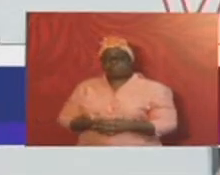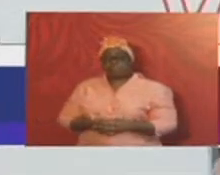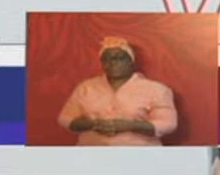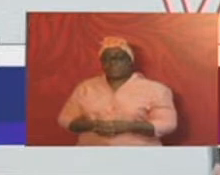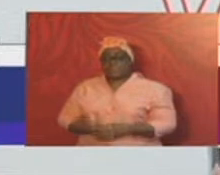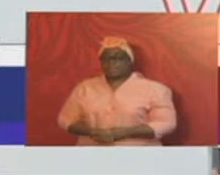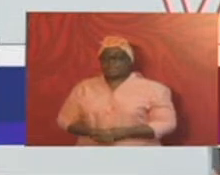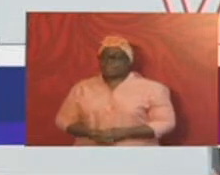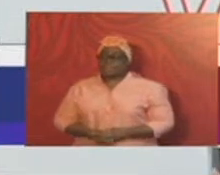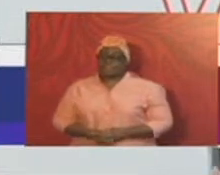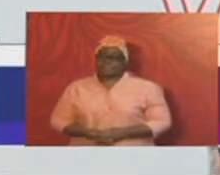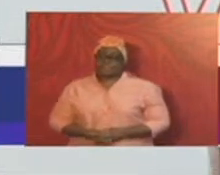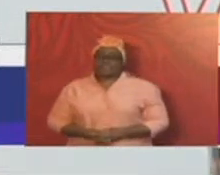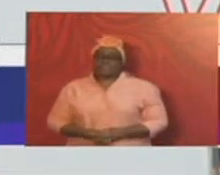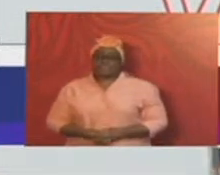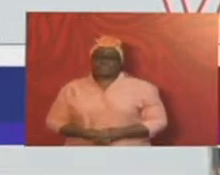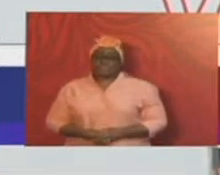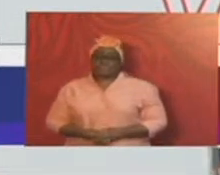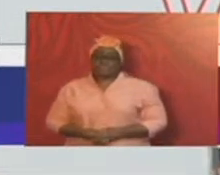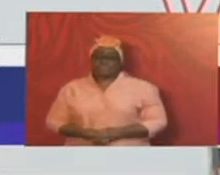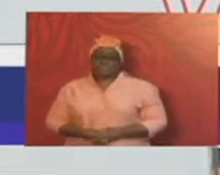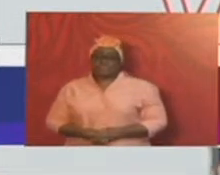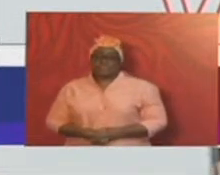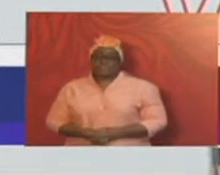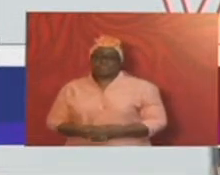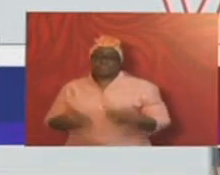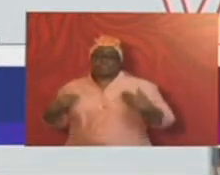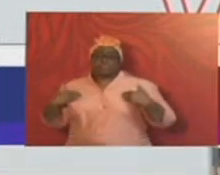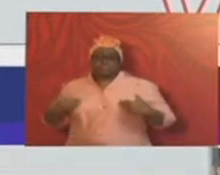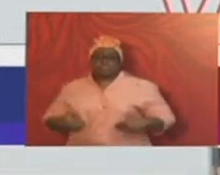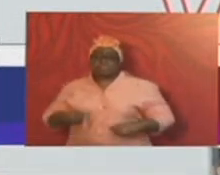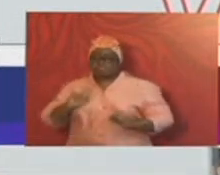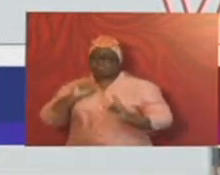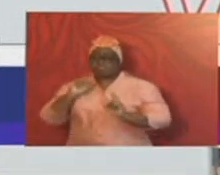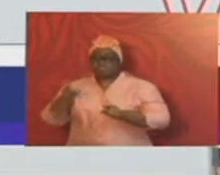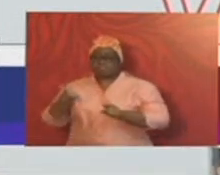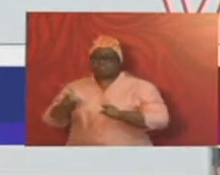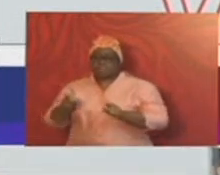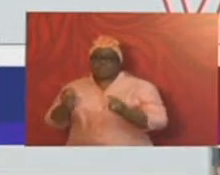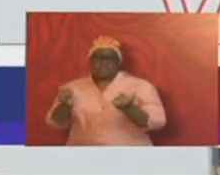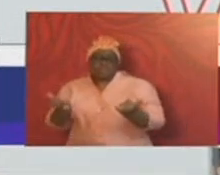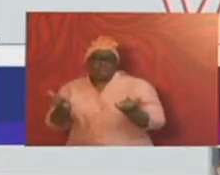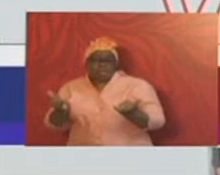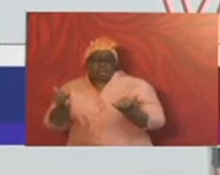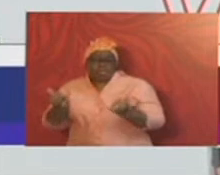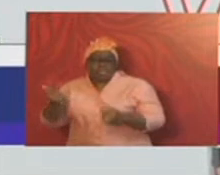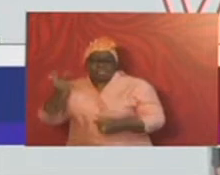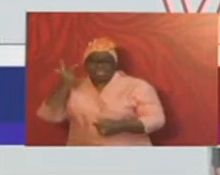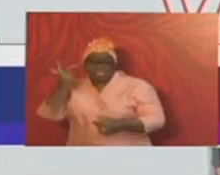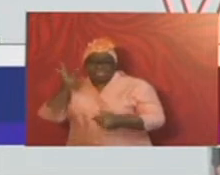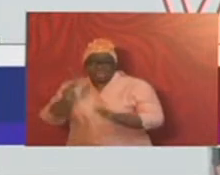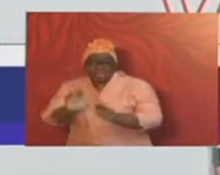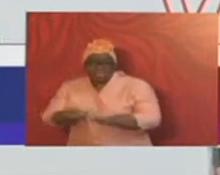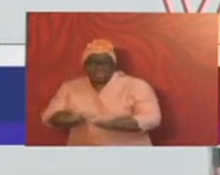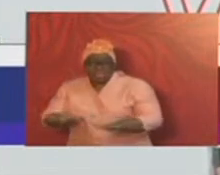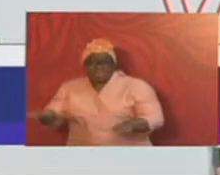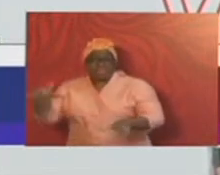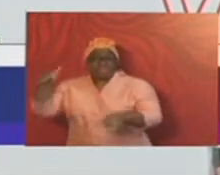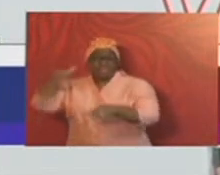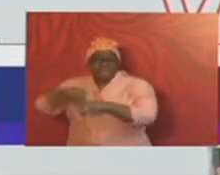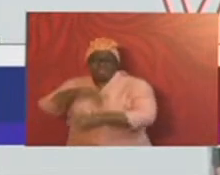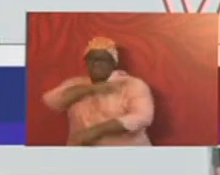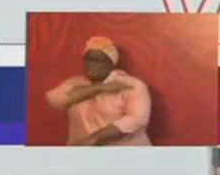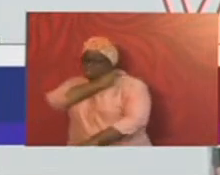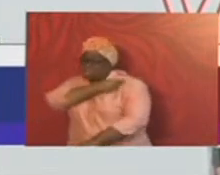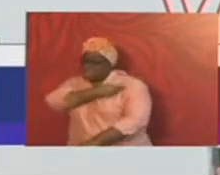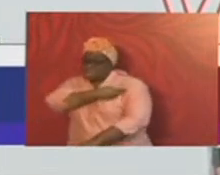So, Janelle, I'll take that question. There are currently 3 children that are hospitalized in the parallel healthcare